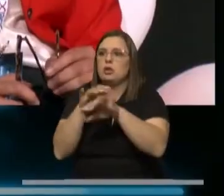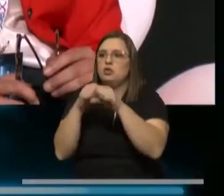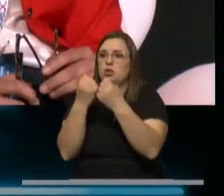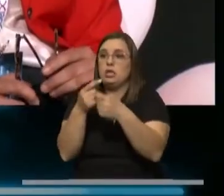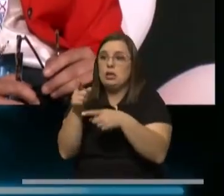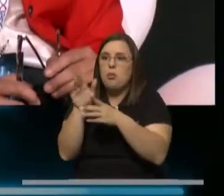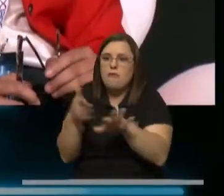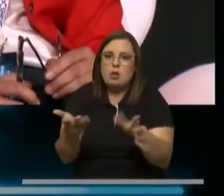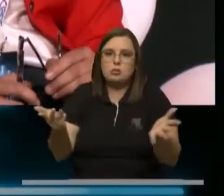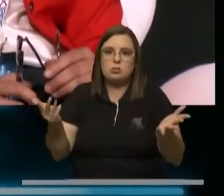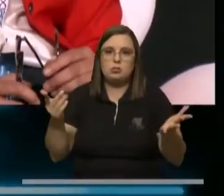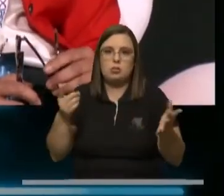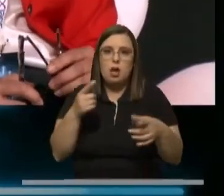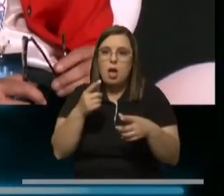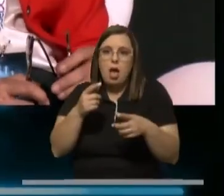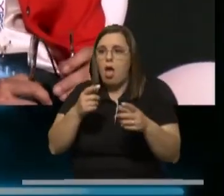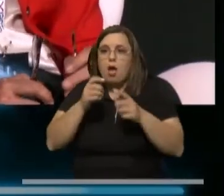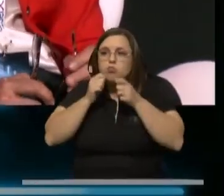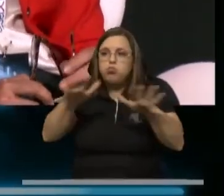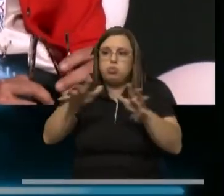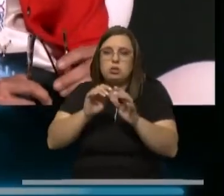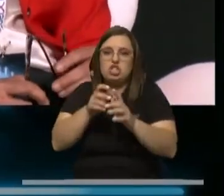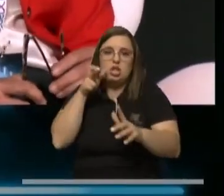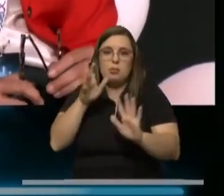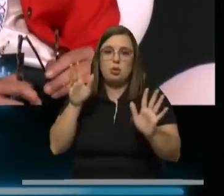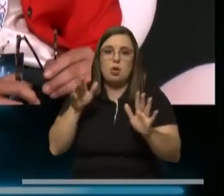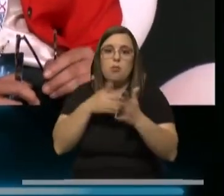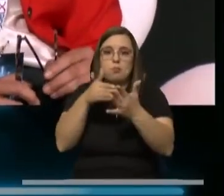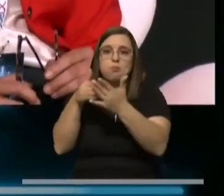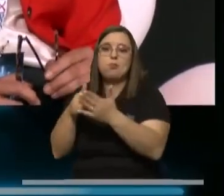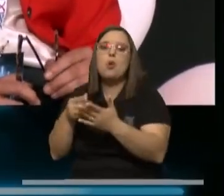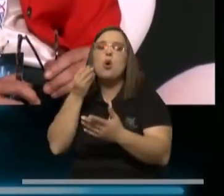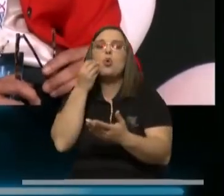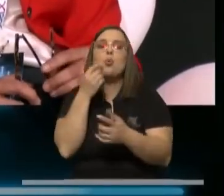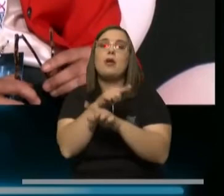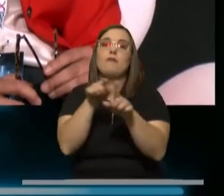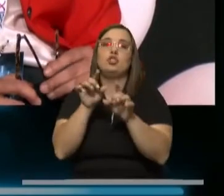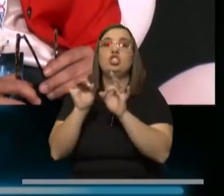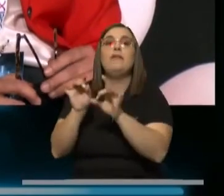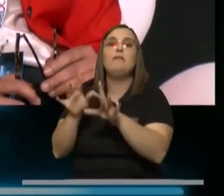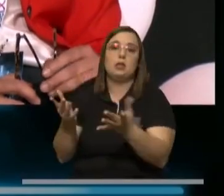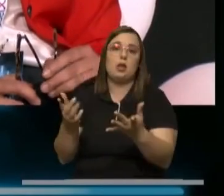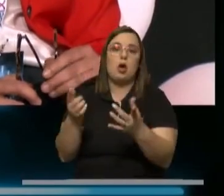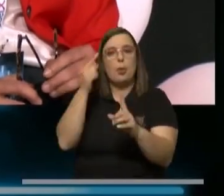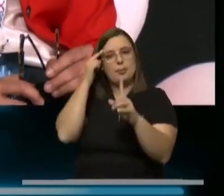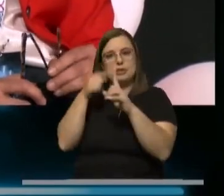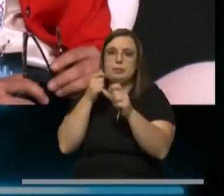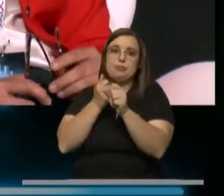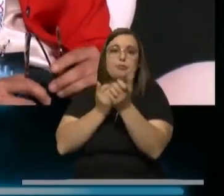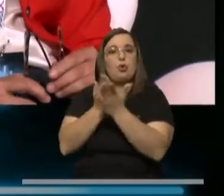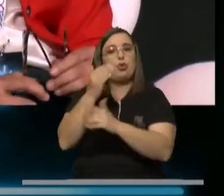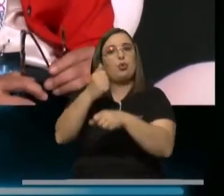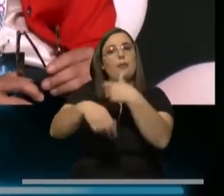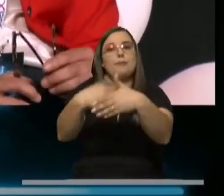You say, okay, that is on the social network. So this is what's happening. It's like viral. So how do